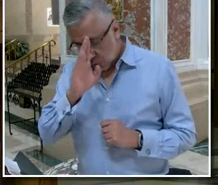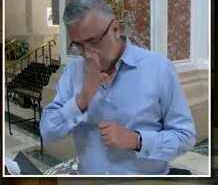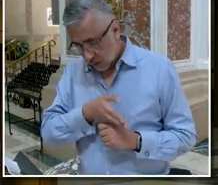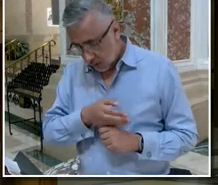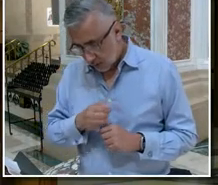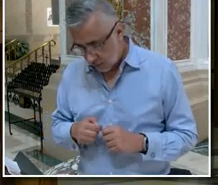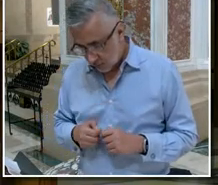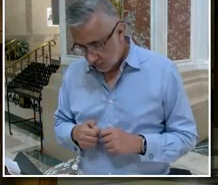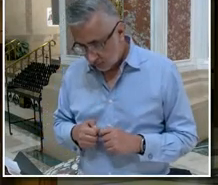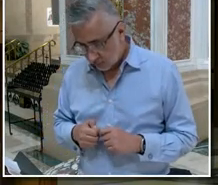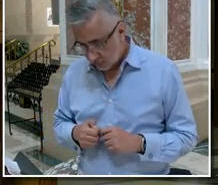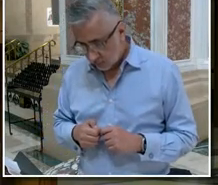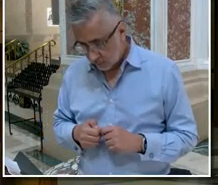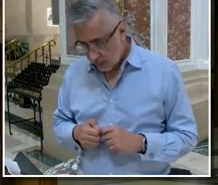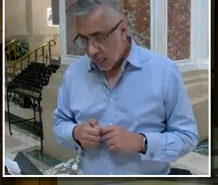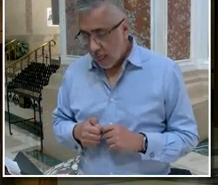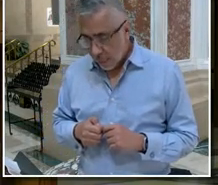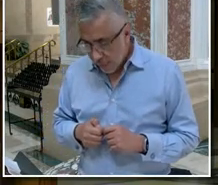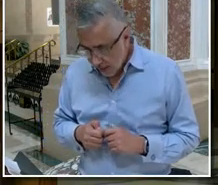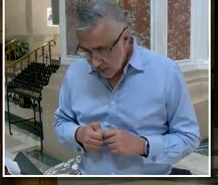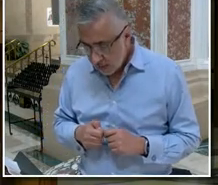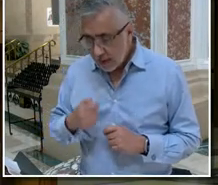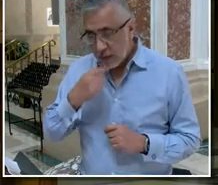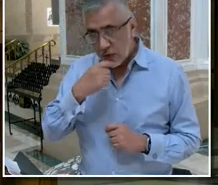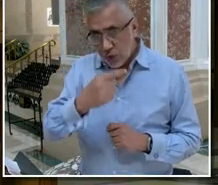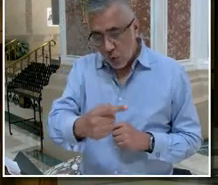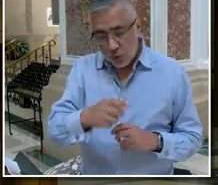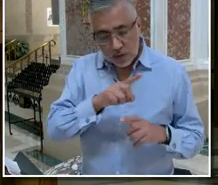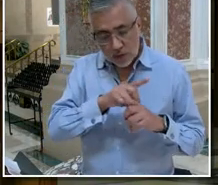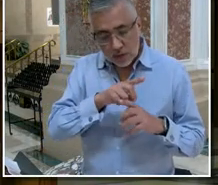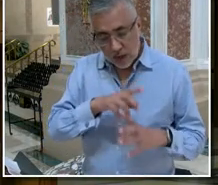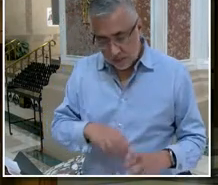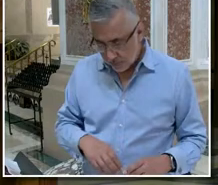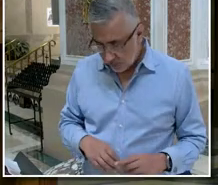son." Then he said to the disciple,